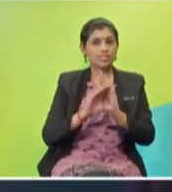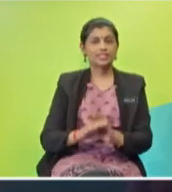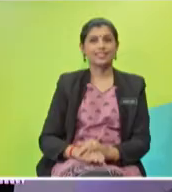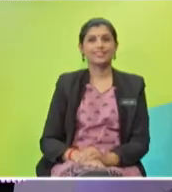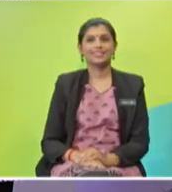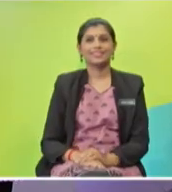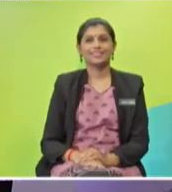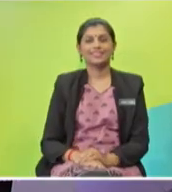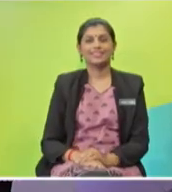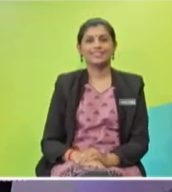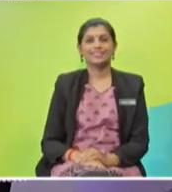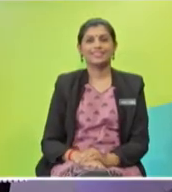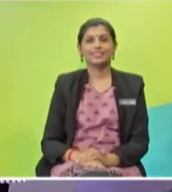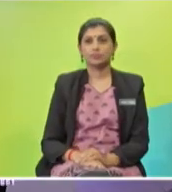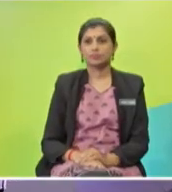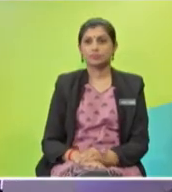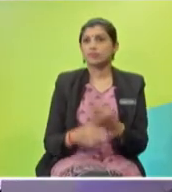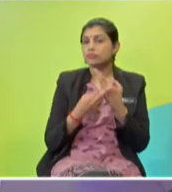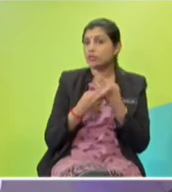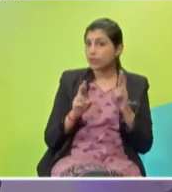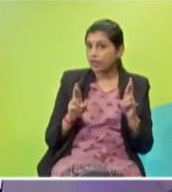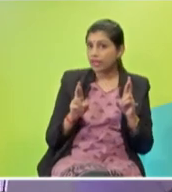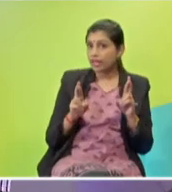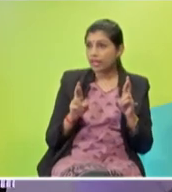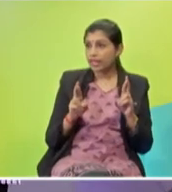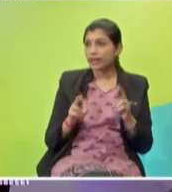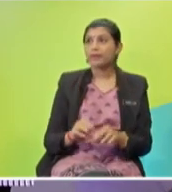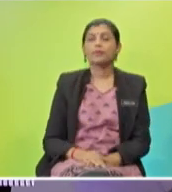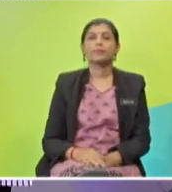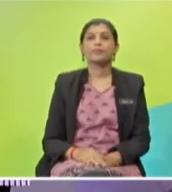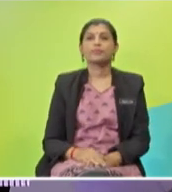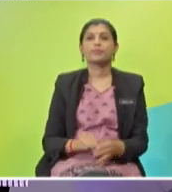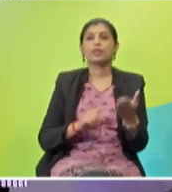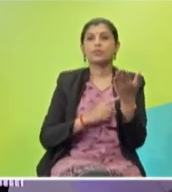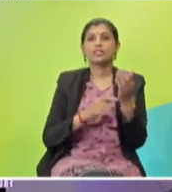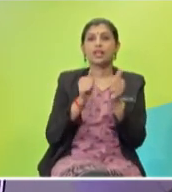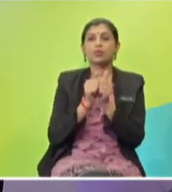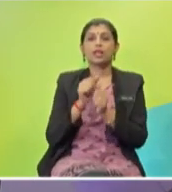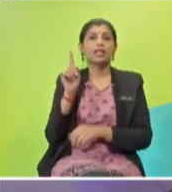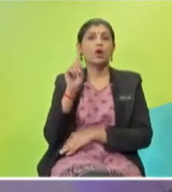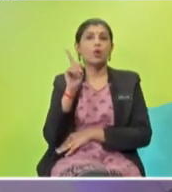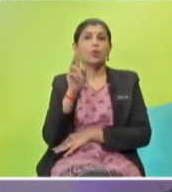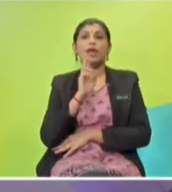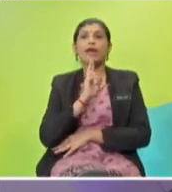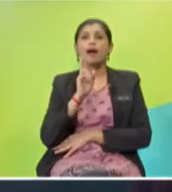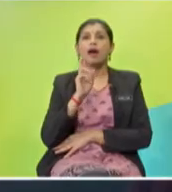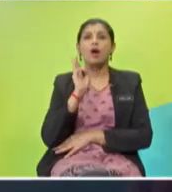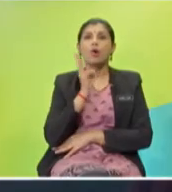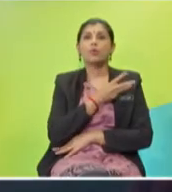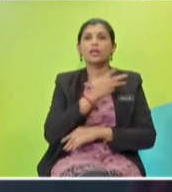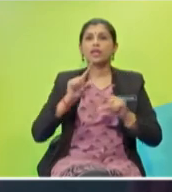So, are we ready? Because we're going to start with where are we going? I think, Chris, you have something for